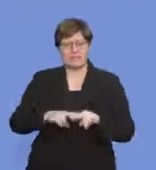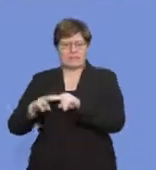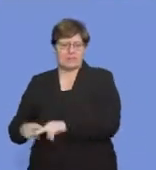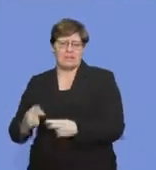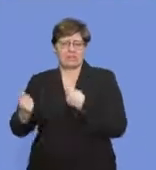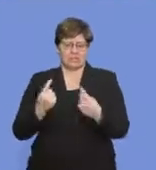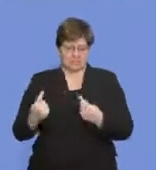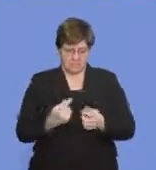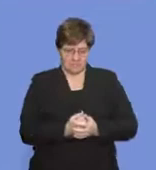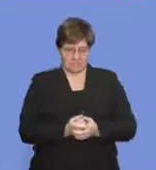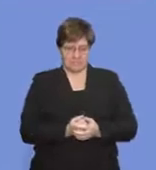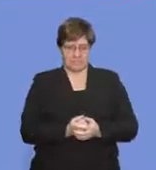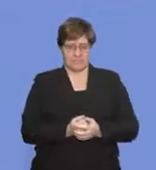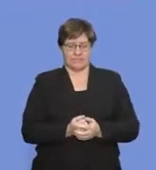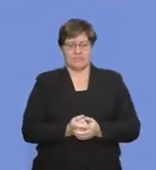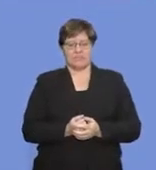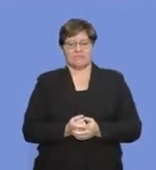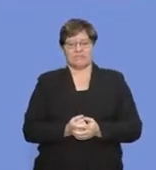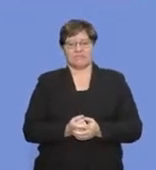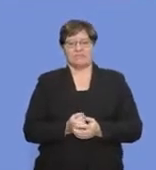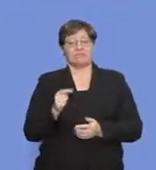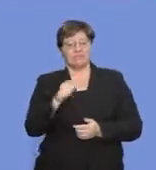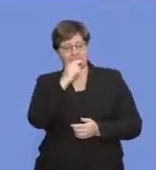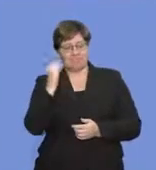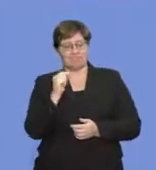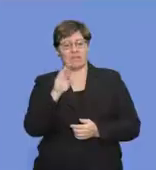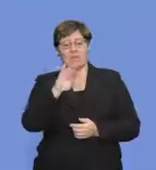for various reasons. And that is what we call